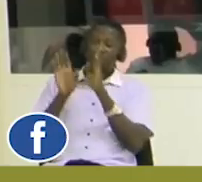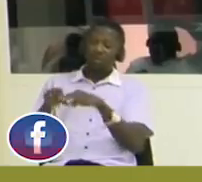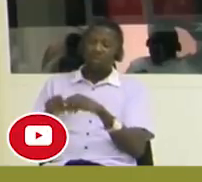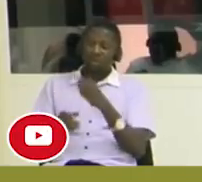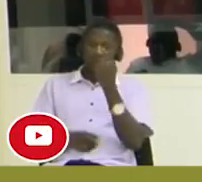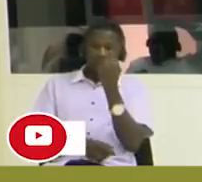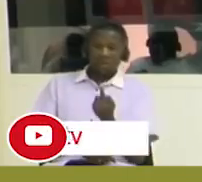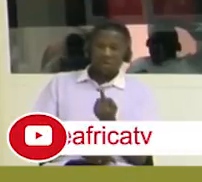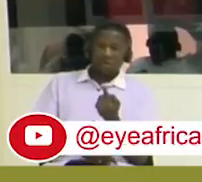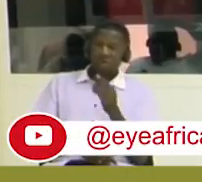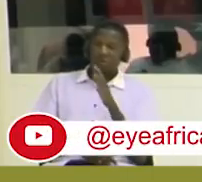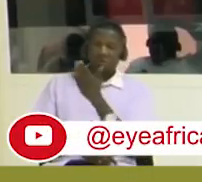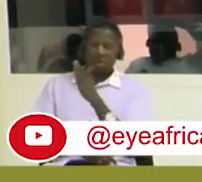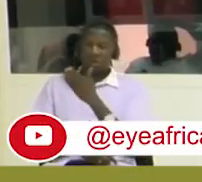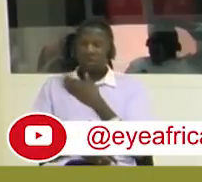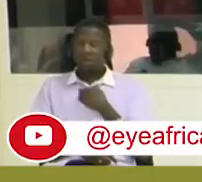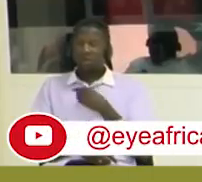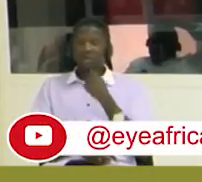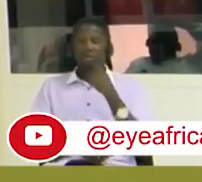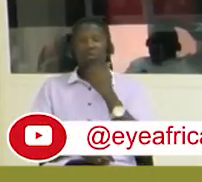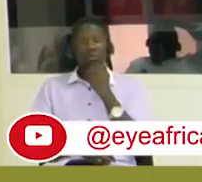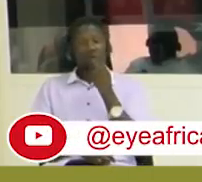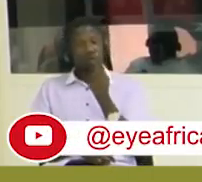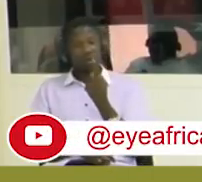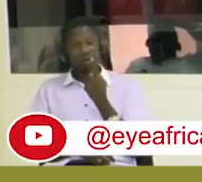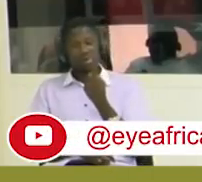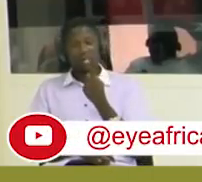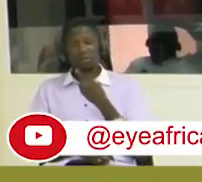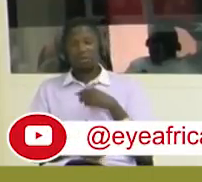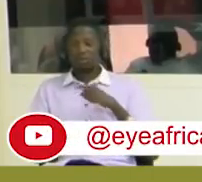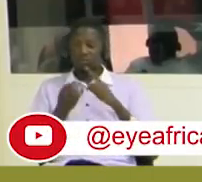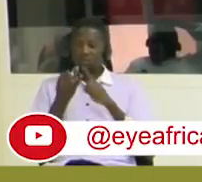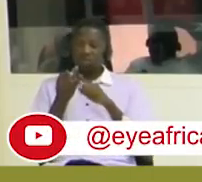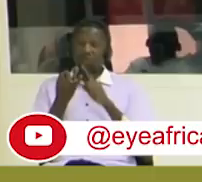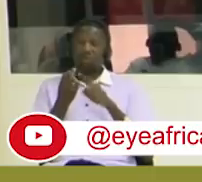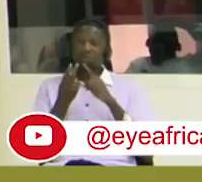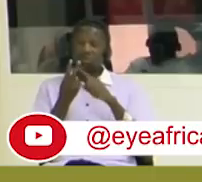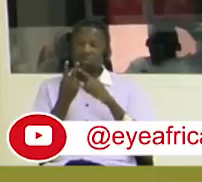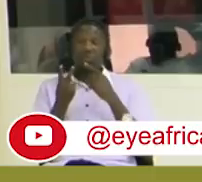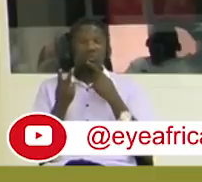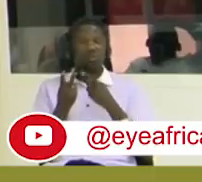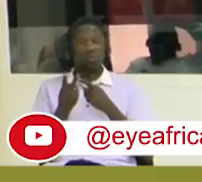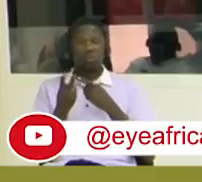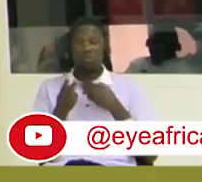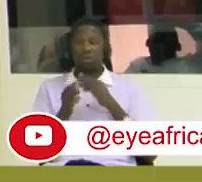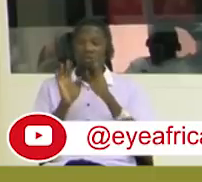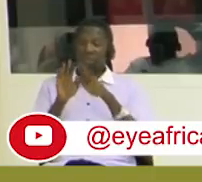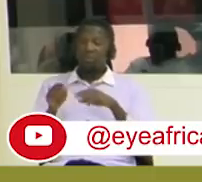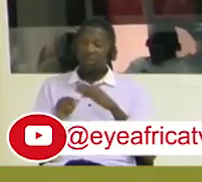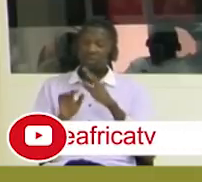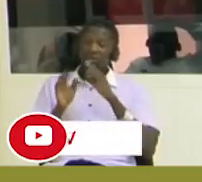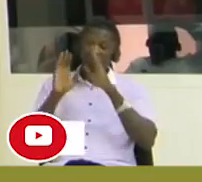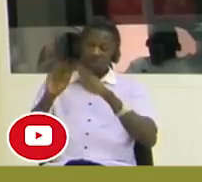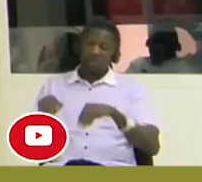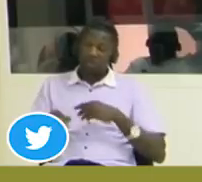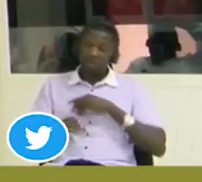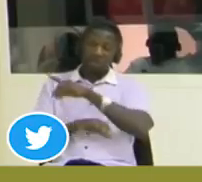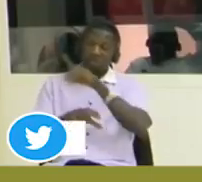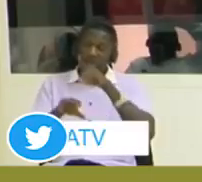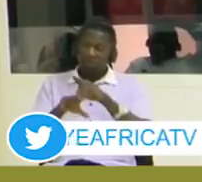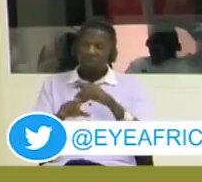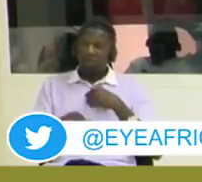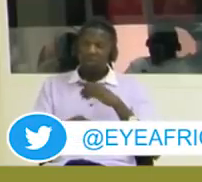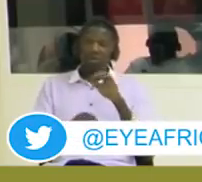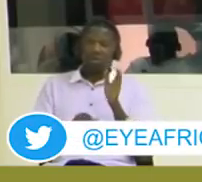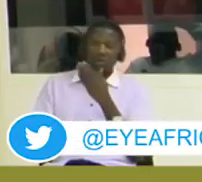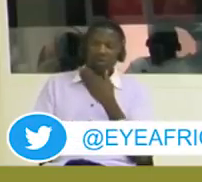anywhere, number one. And number two, I would not have risked being dropped off at a place that